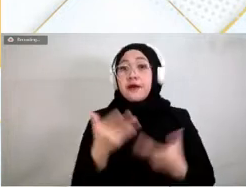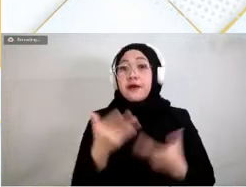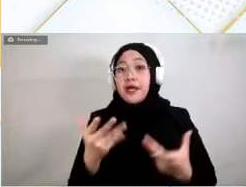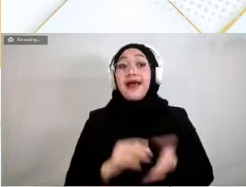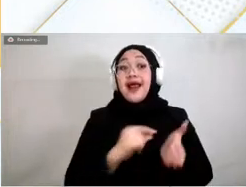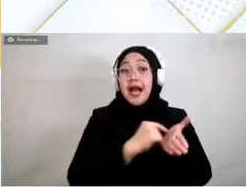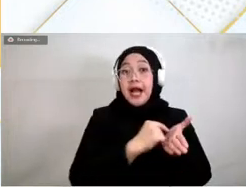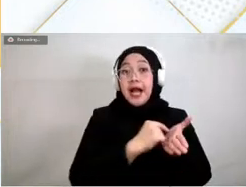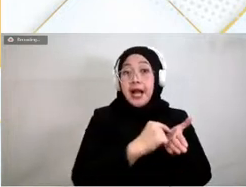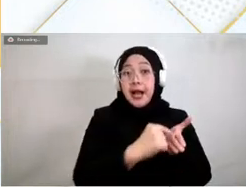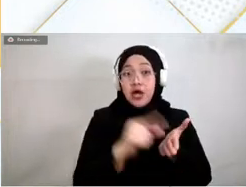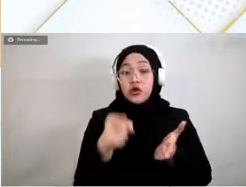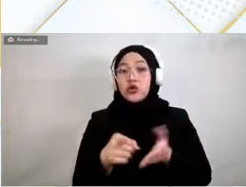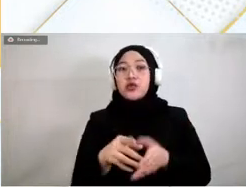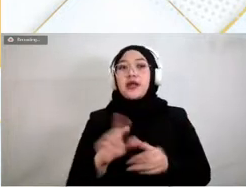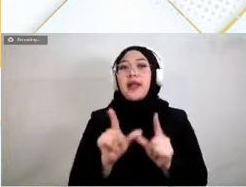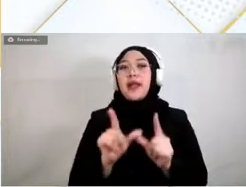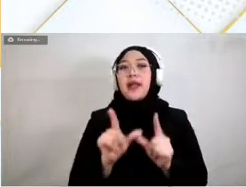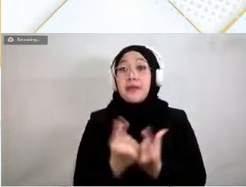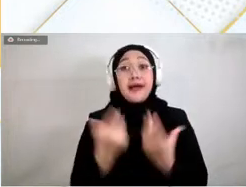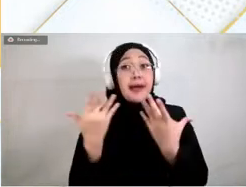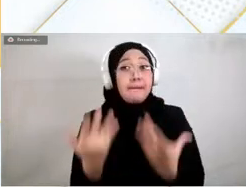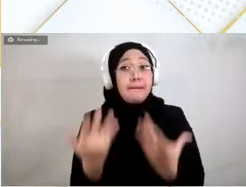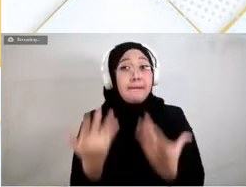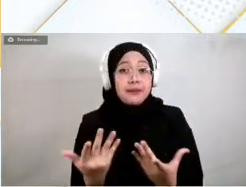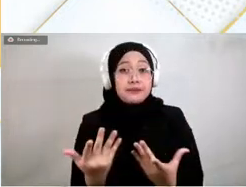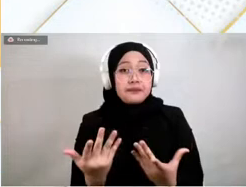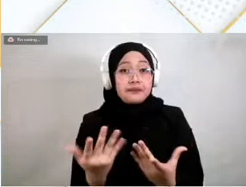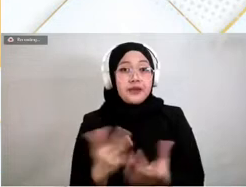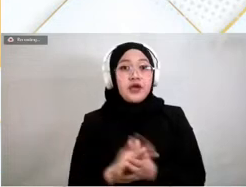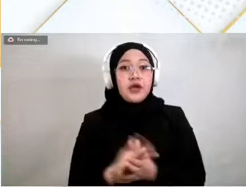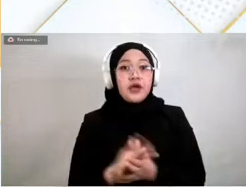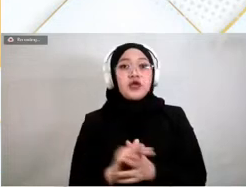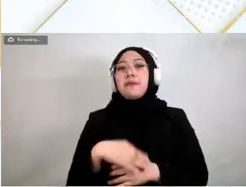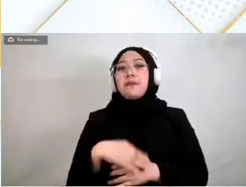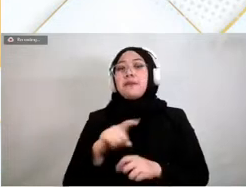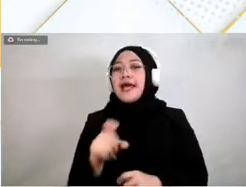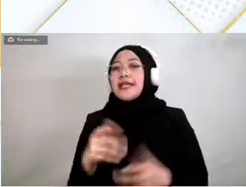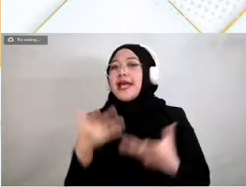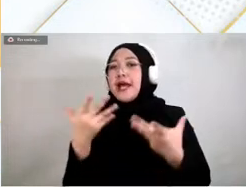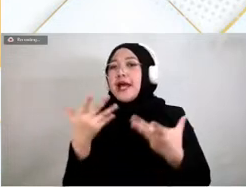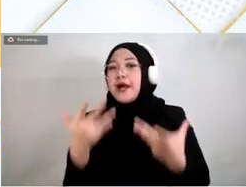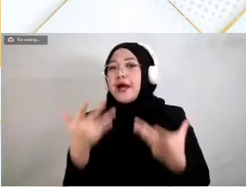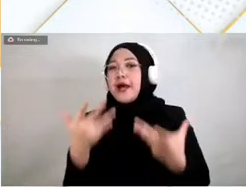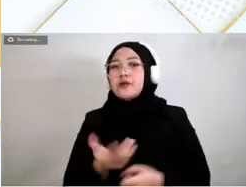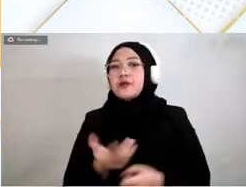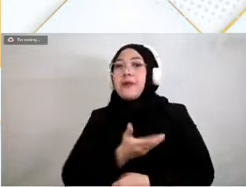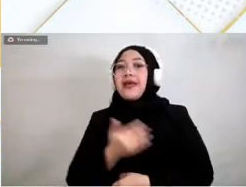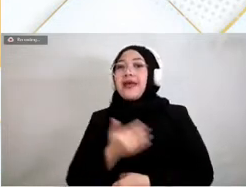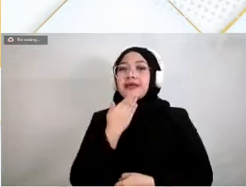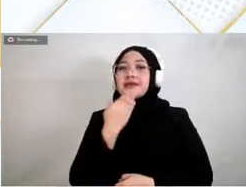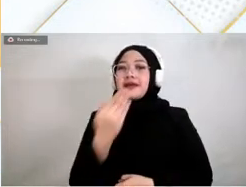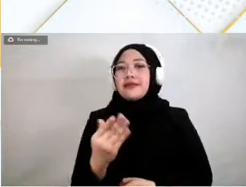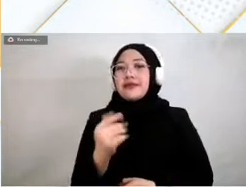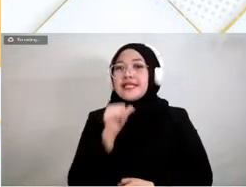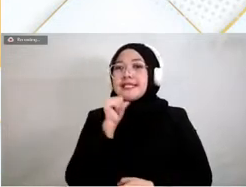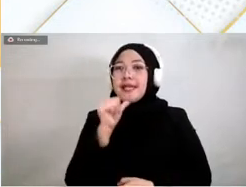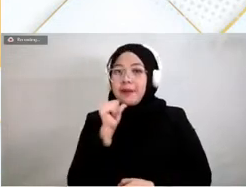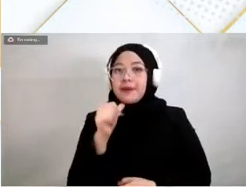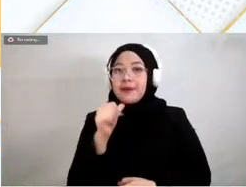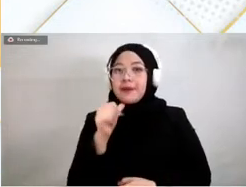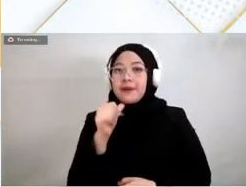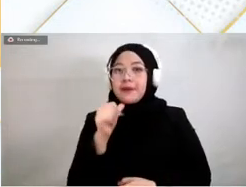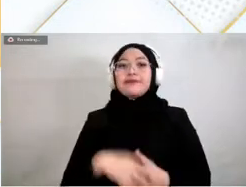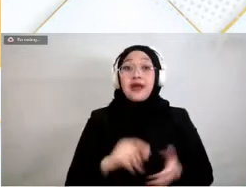and then your institution. And then the question and also who the question is for. So you write your name,